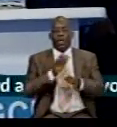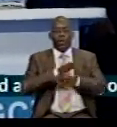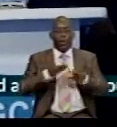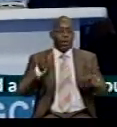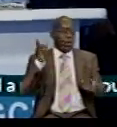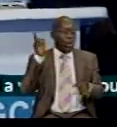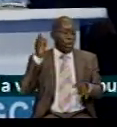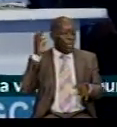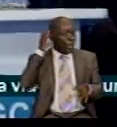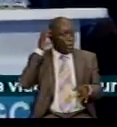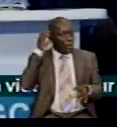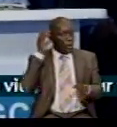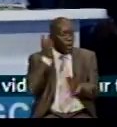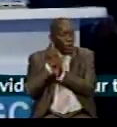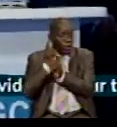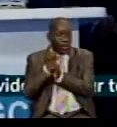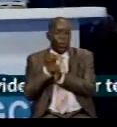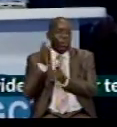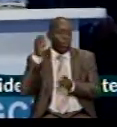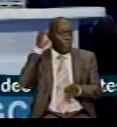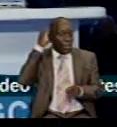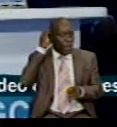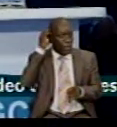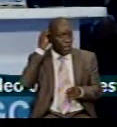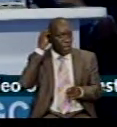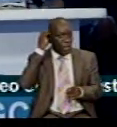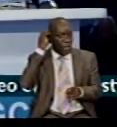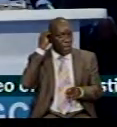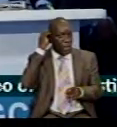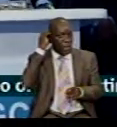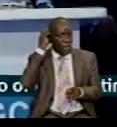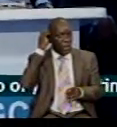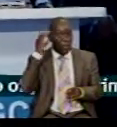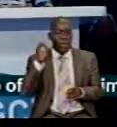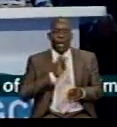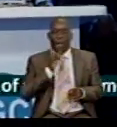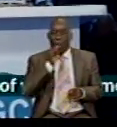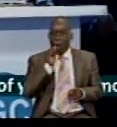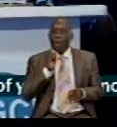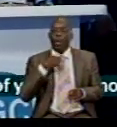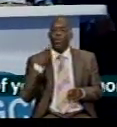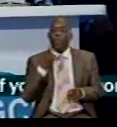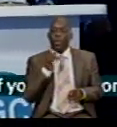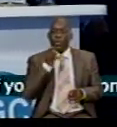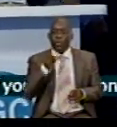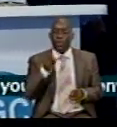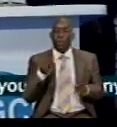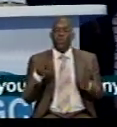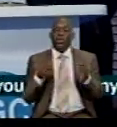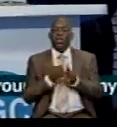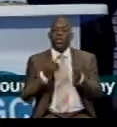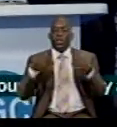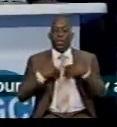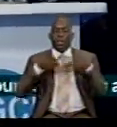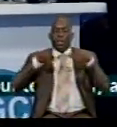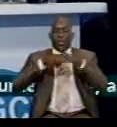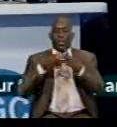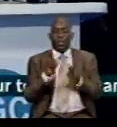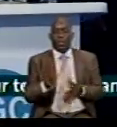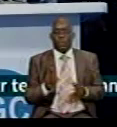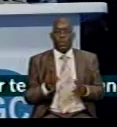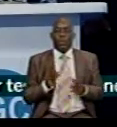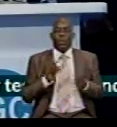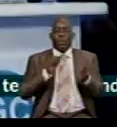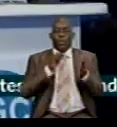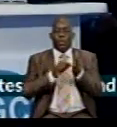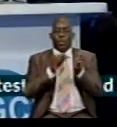Just listen, listen, listen. Écoutez là-bas. I am telling you, it has started. Je vous dis, cela a déjà commencé. Check up, check